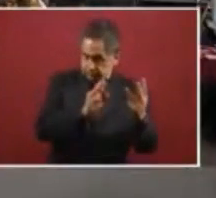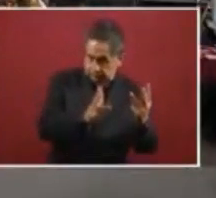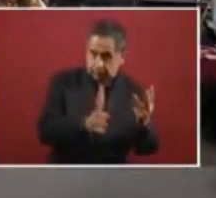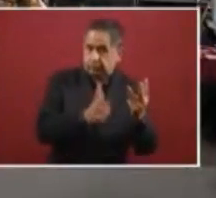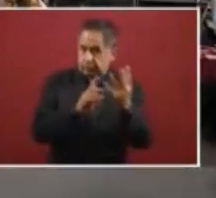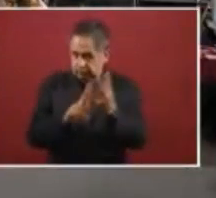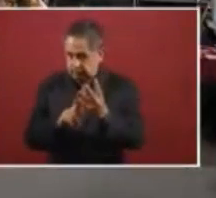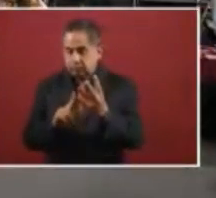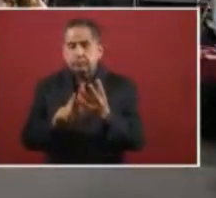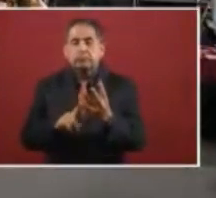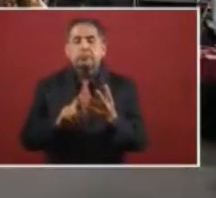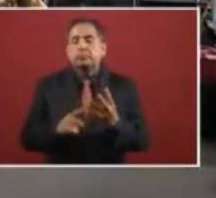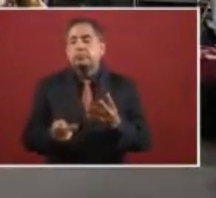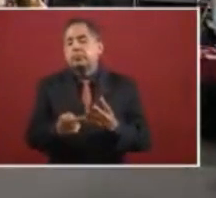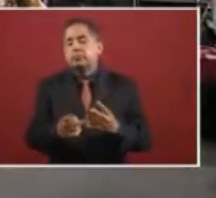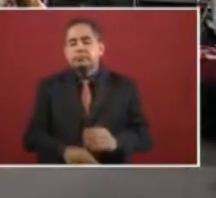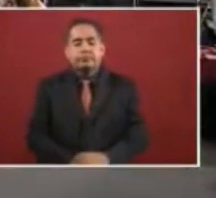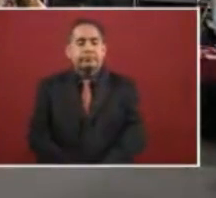And so now it's been 3.